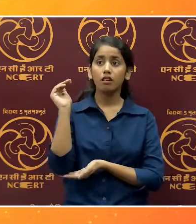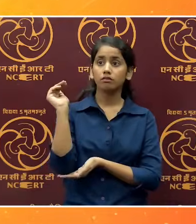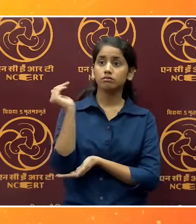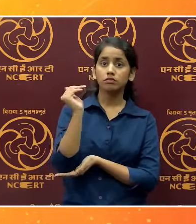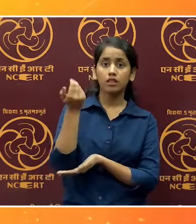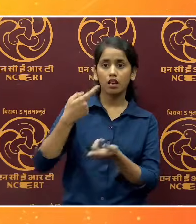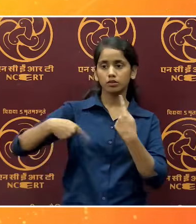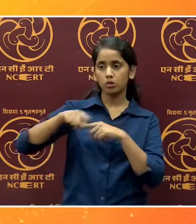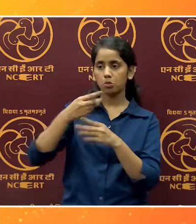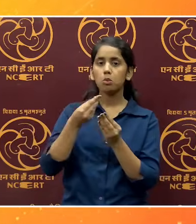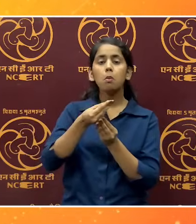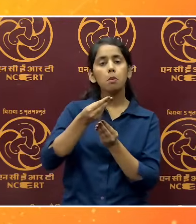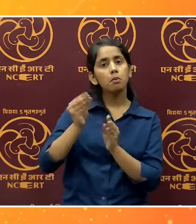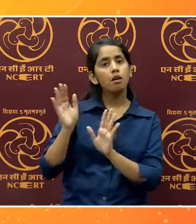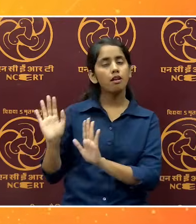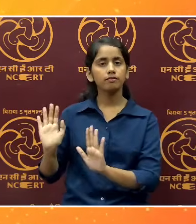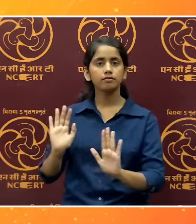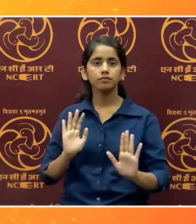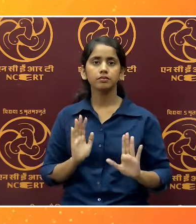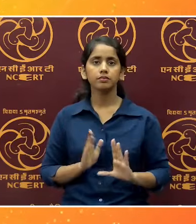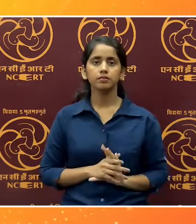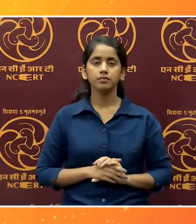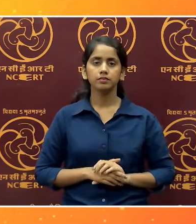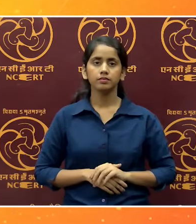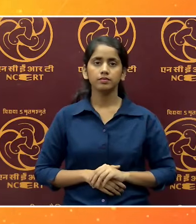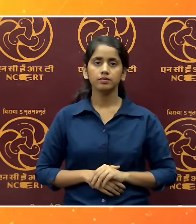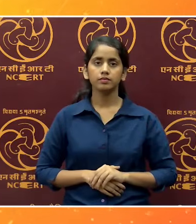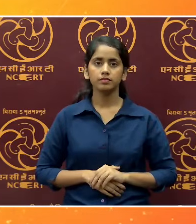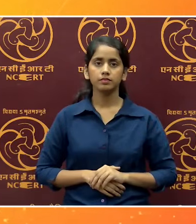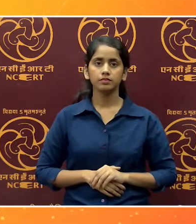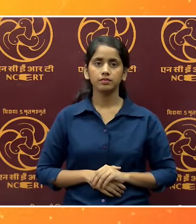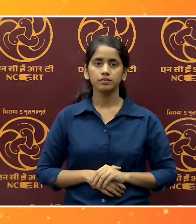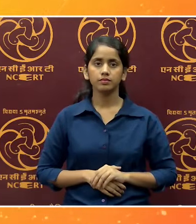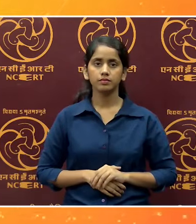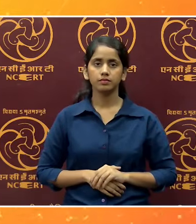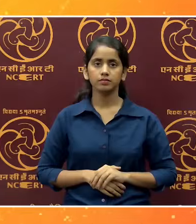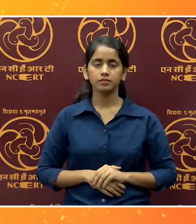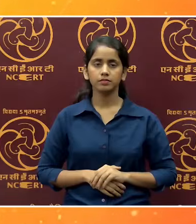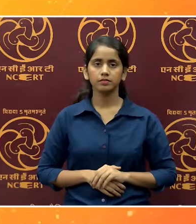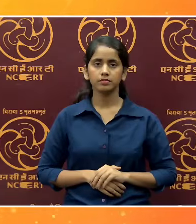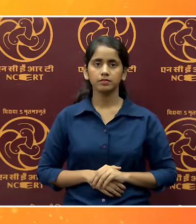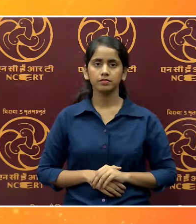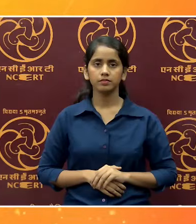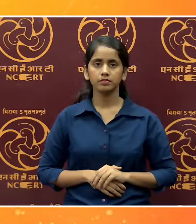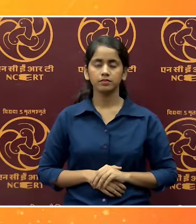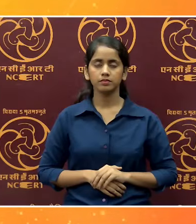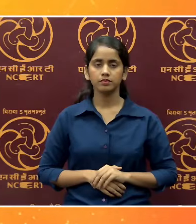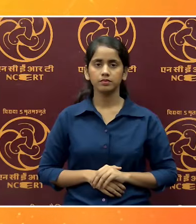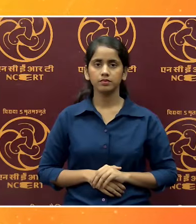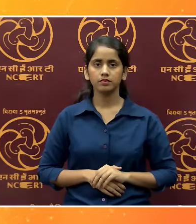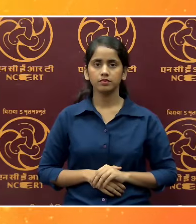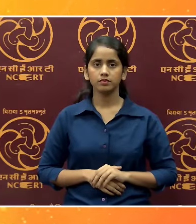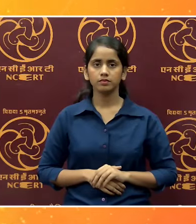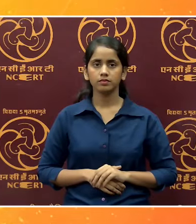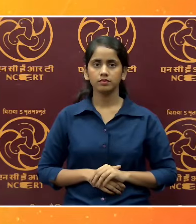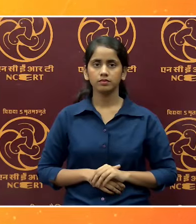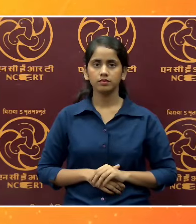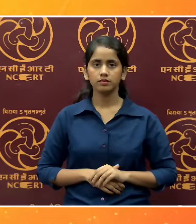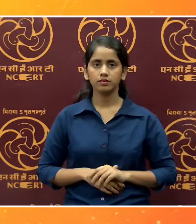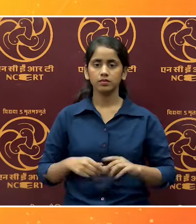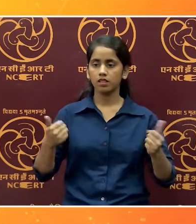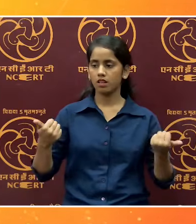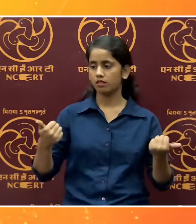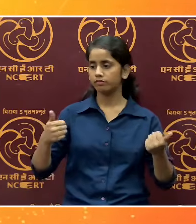near, I must beware, or else they will catch me unaware. So, the snakes are near because in that damp area, in the